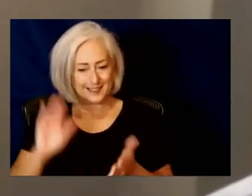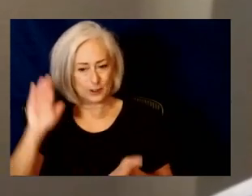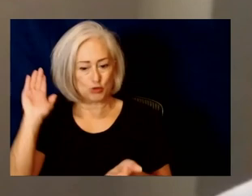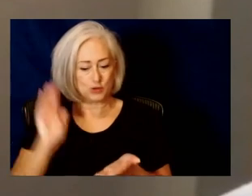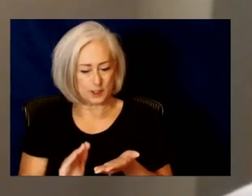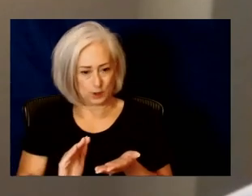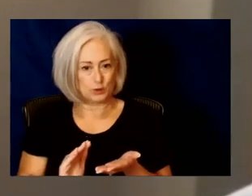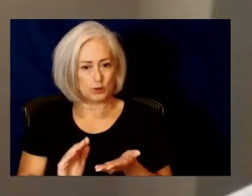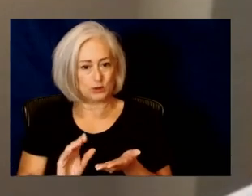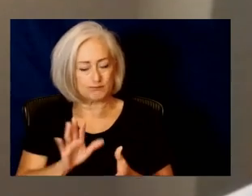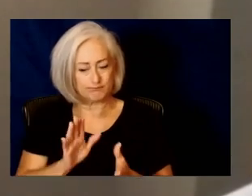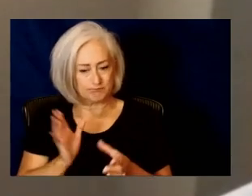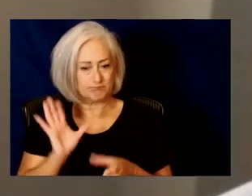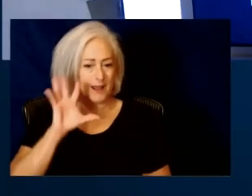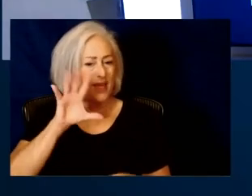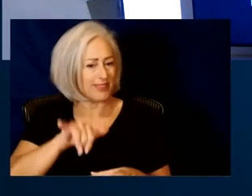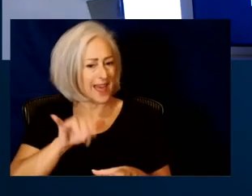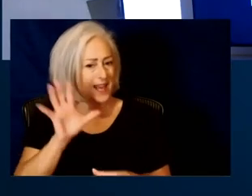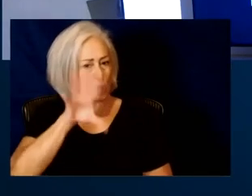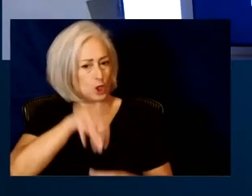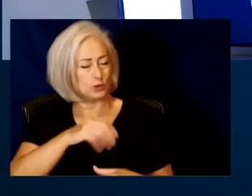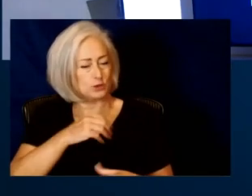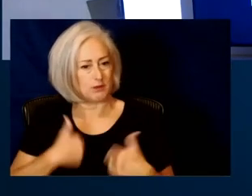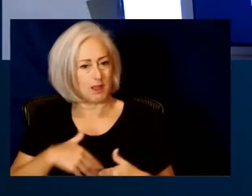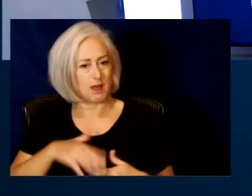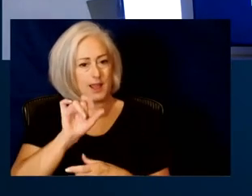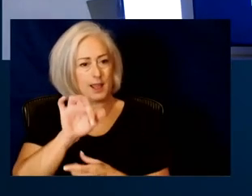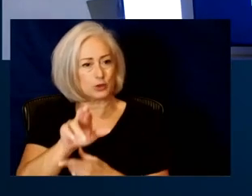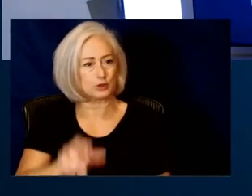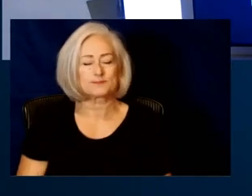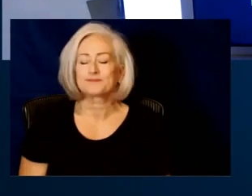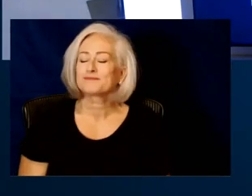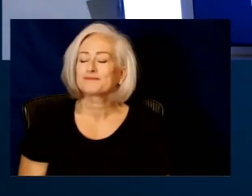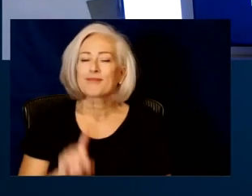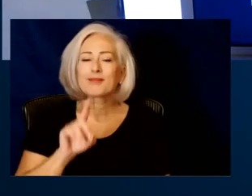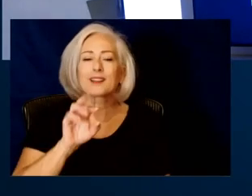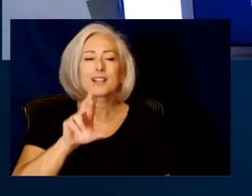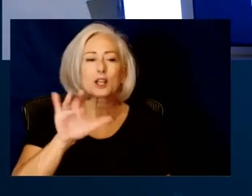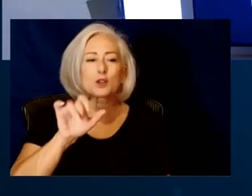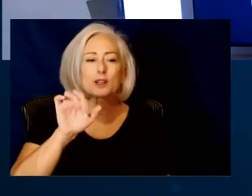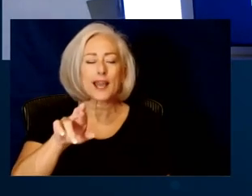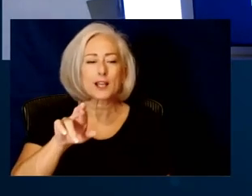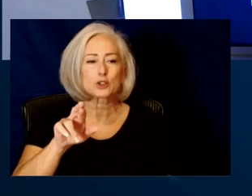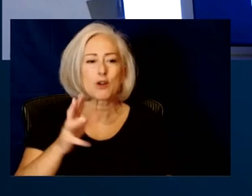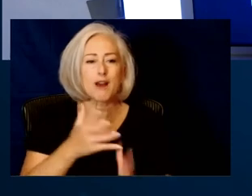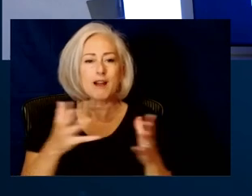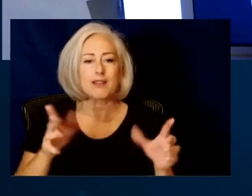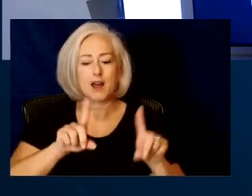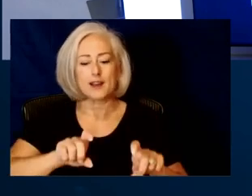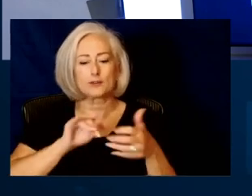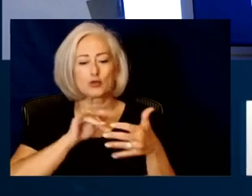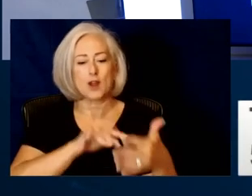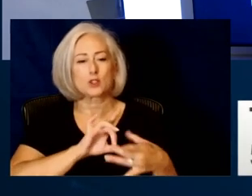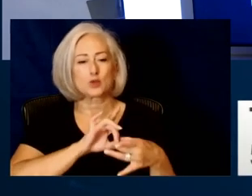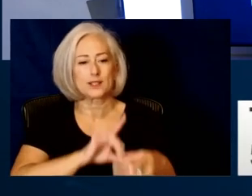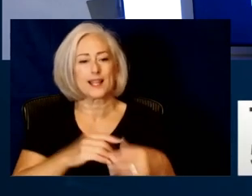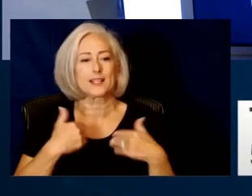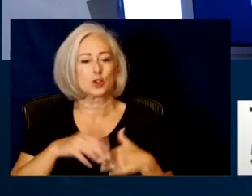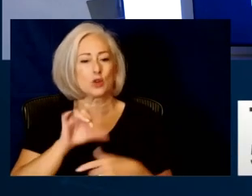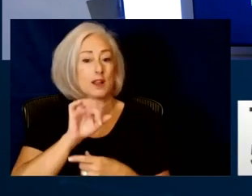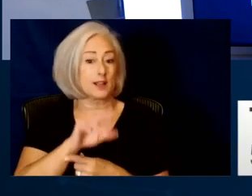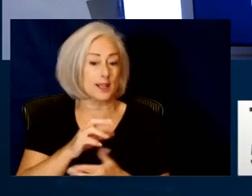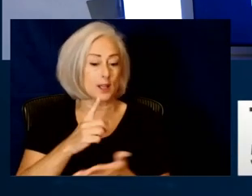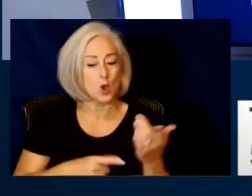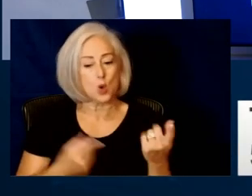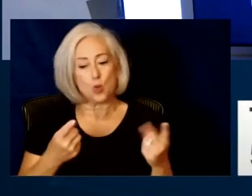cancer. Dr. Castro, there are a lot of trials out there around yep. lung cancer. What do we have going on now, and are you excited for the treatment of